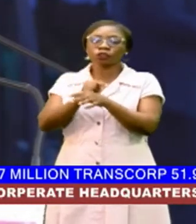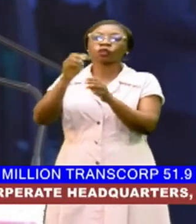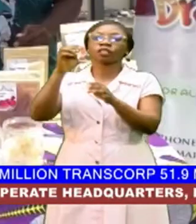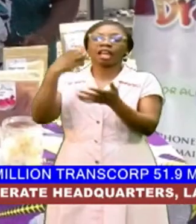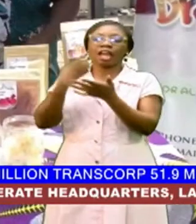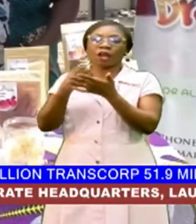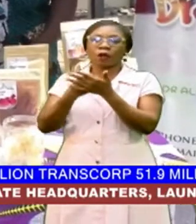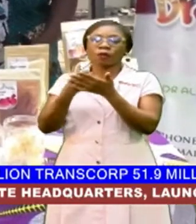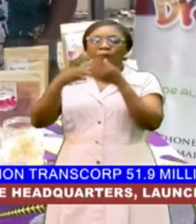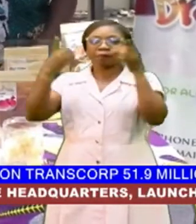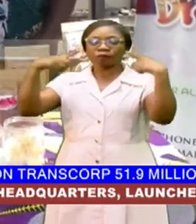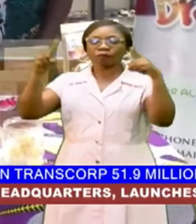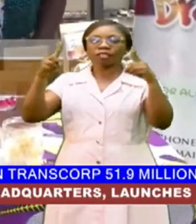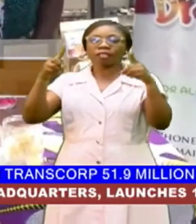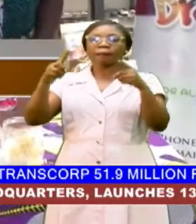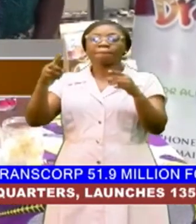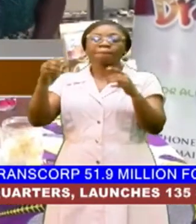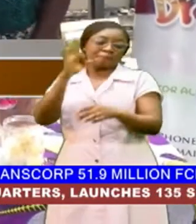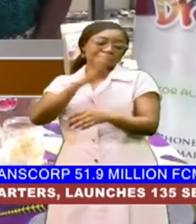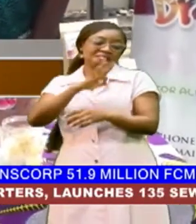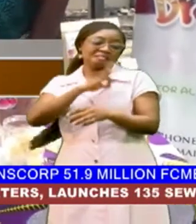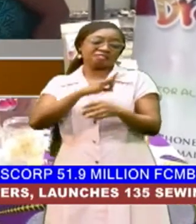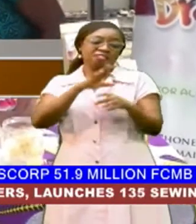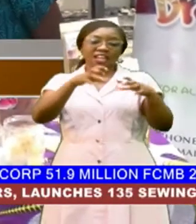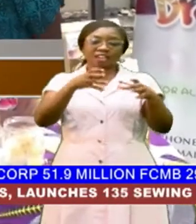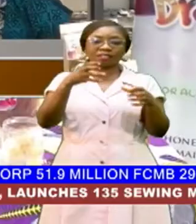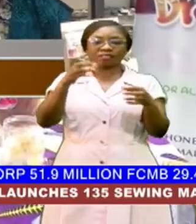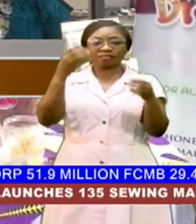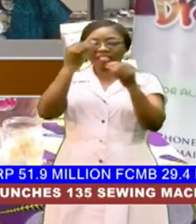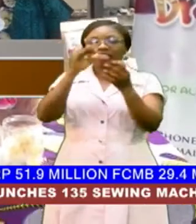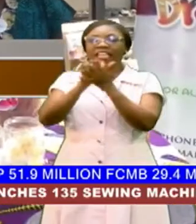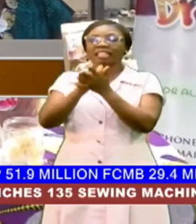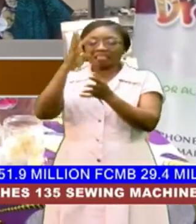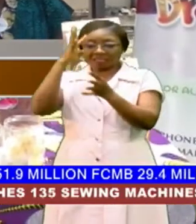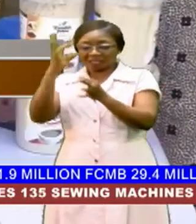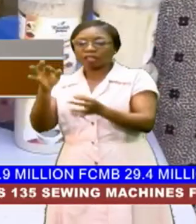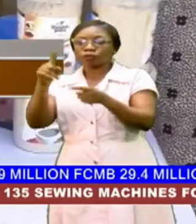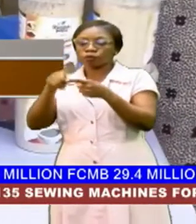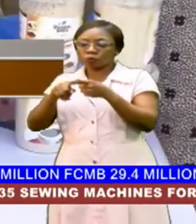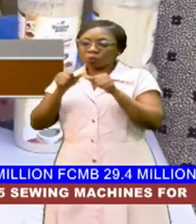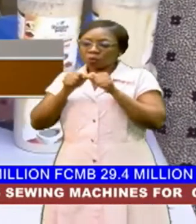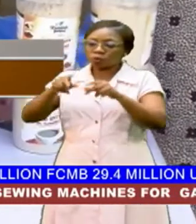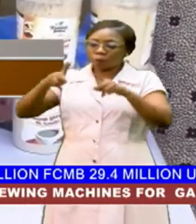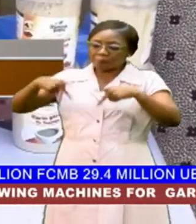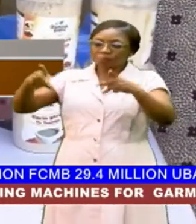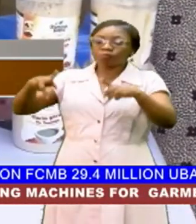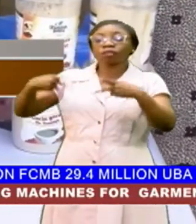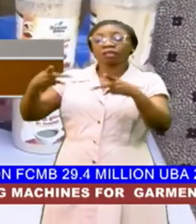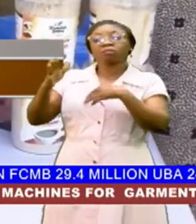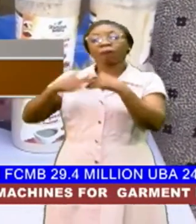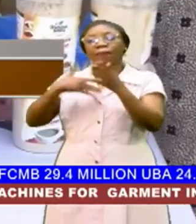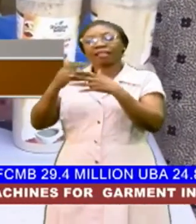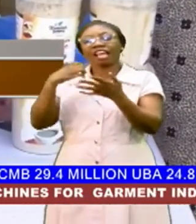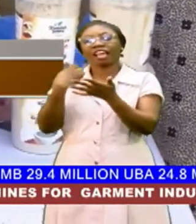prosperity. Beneficiaries say they are determined to keep producing despite the economic realities confronting the